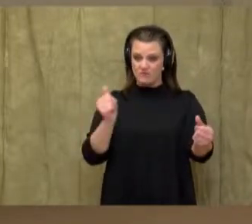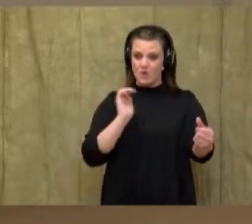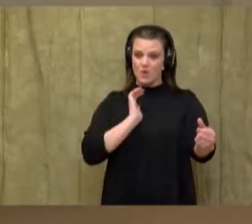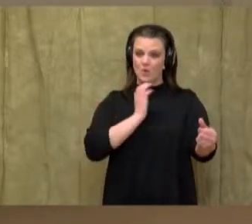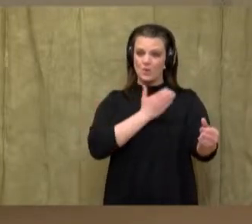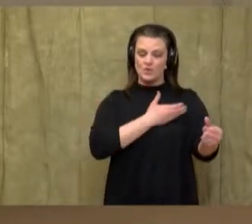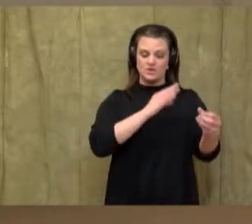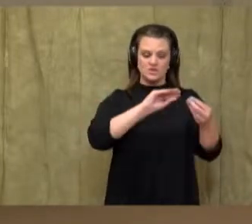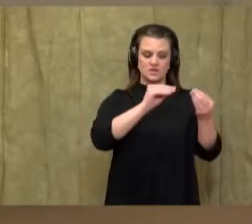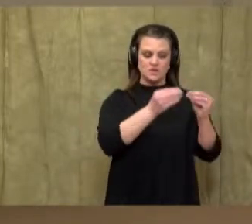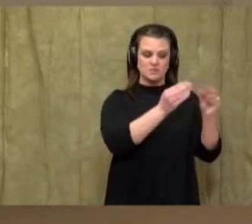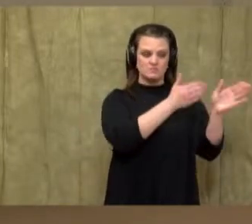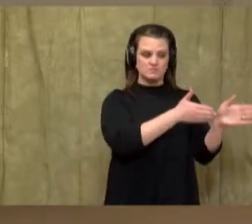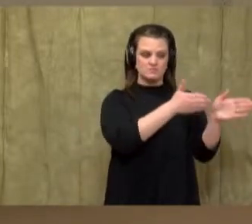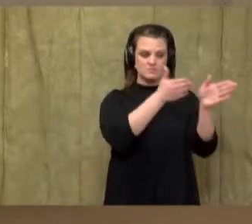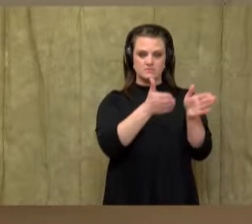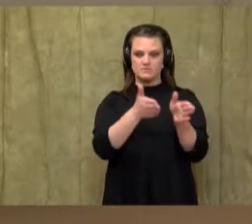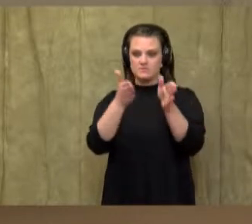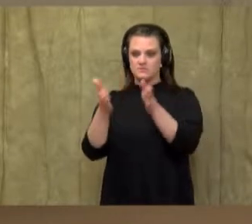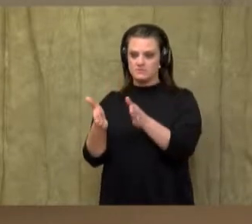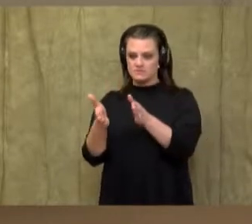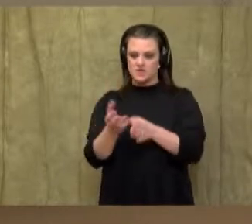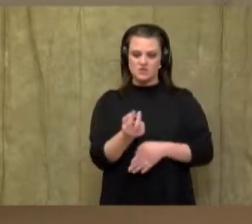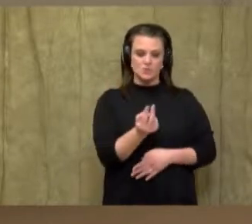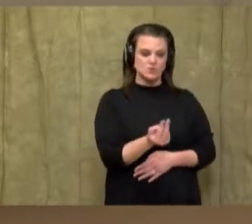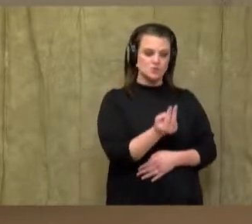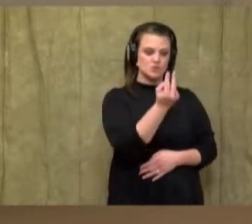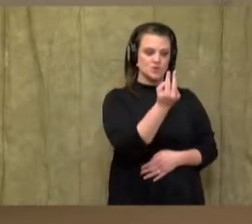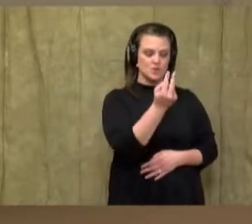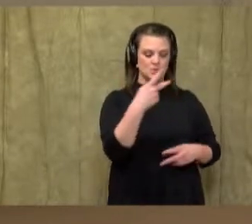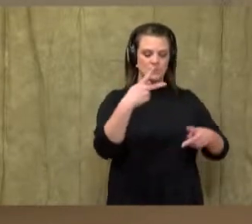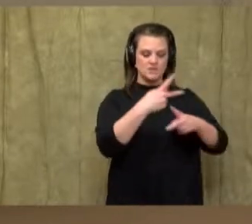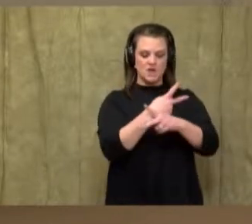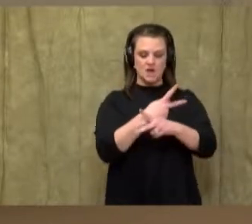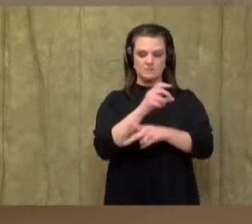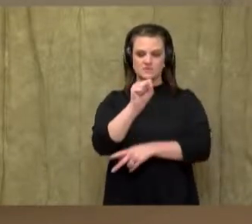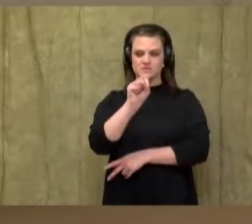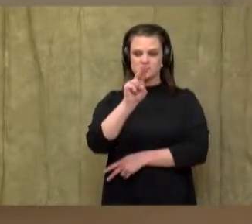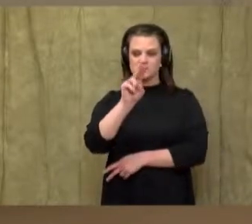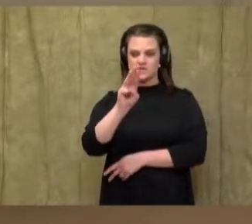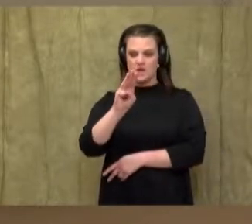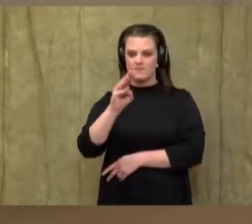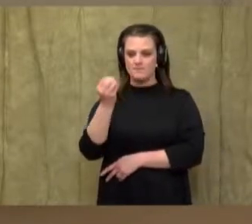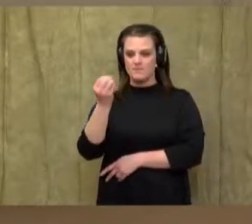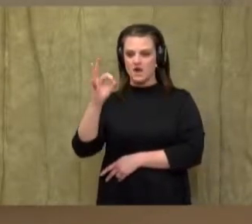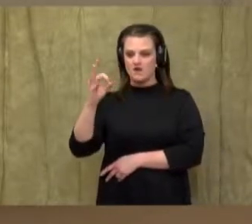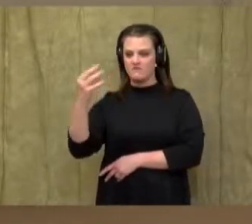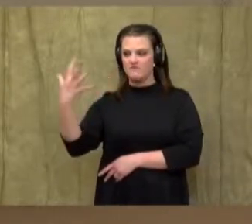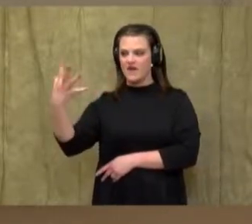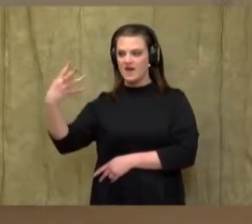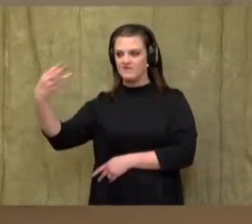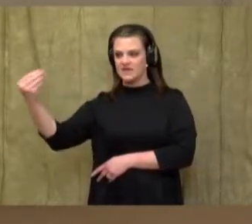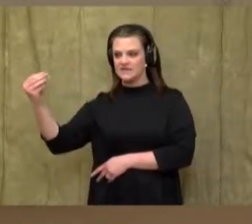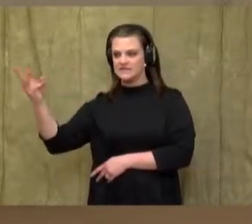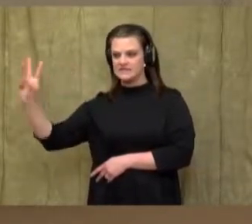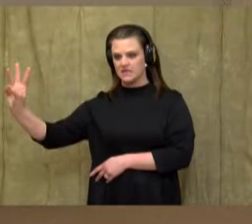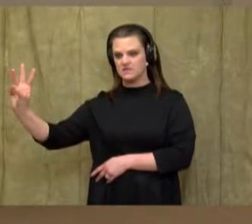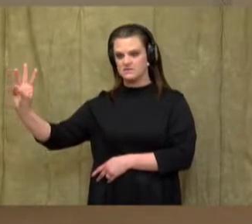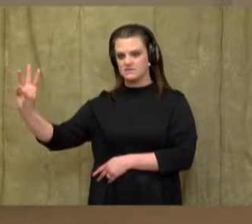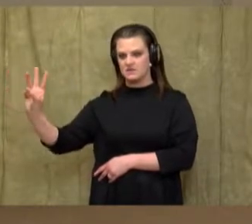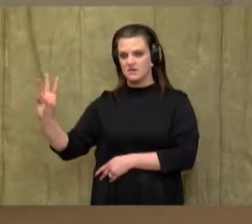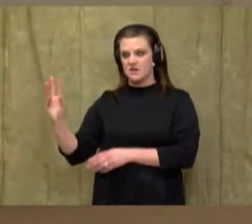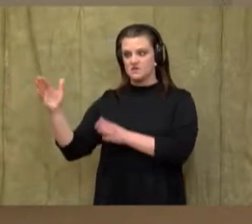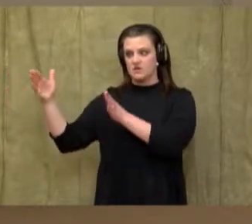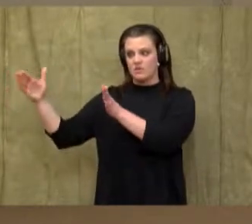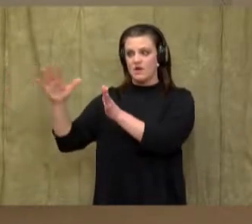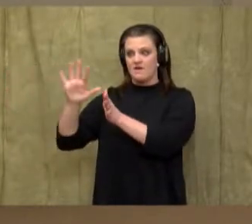in the correct order. 2 times the sum of 5 and 6 means I've got to find